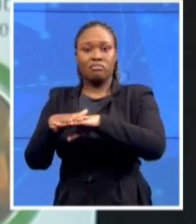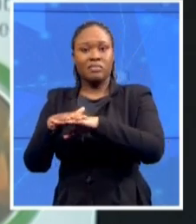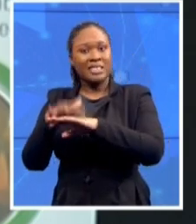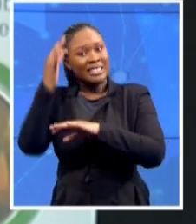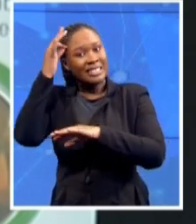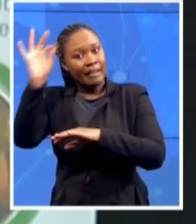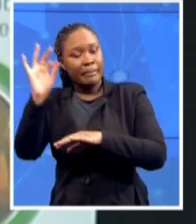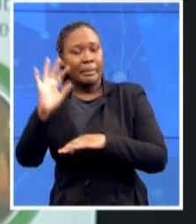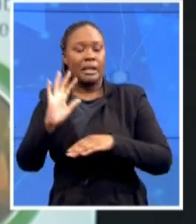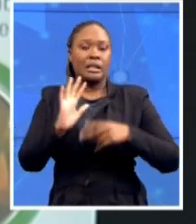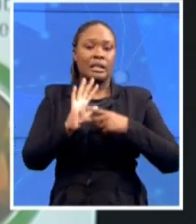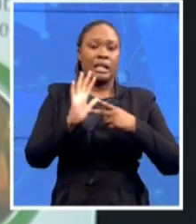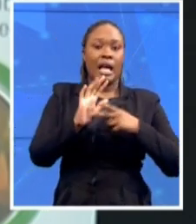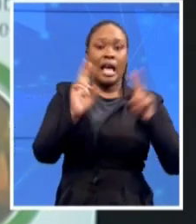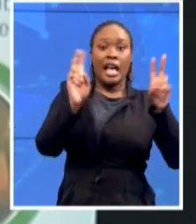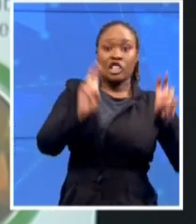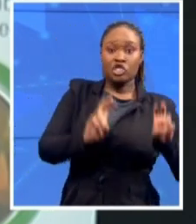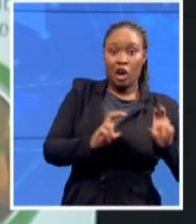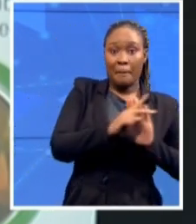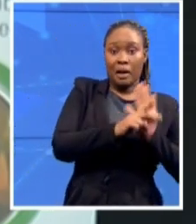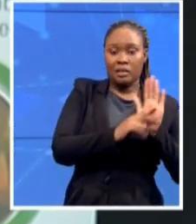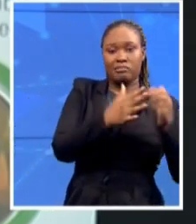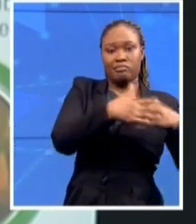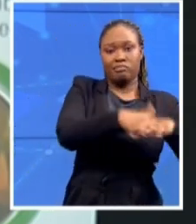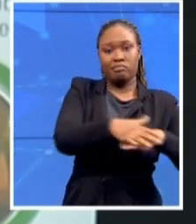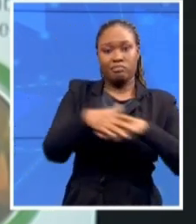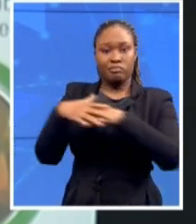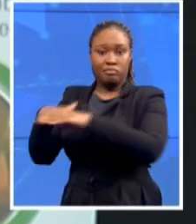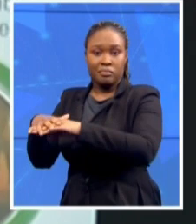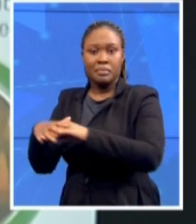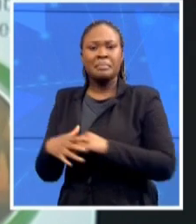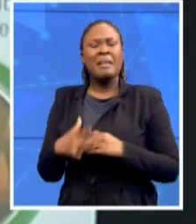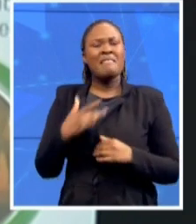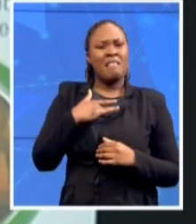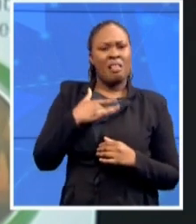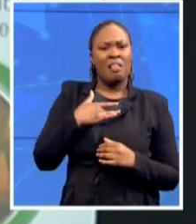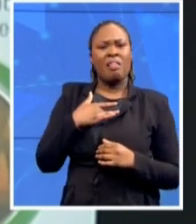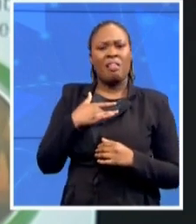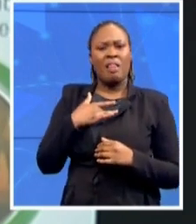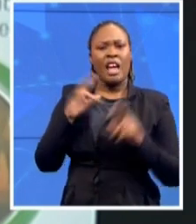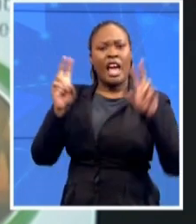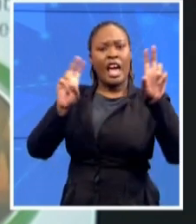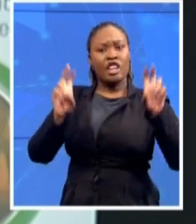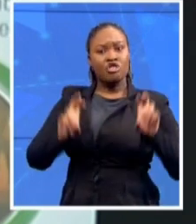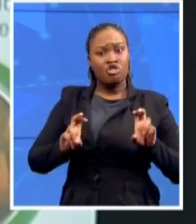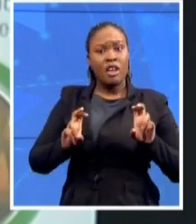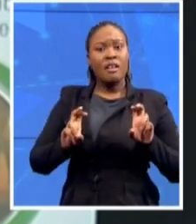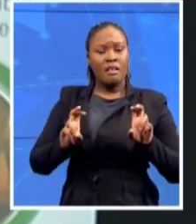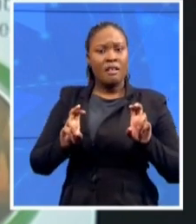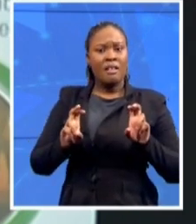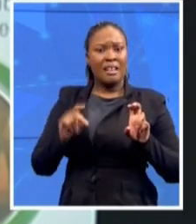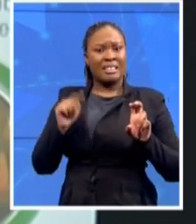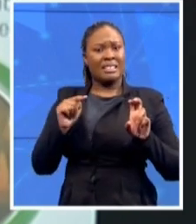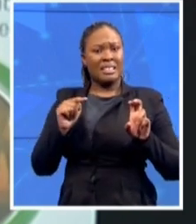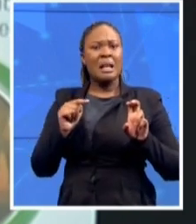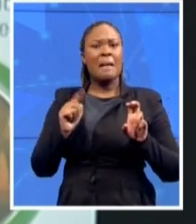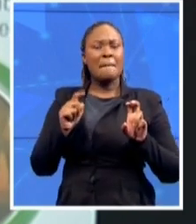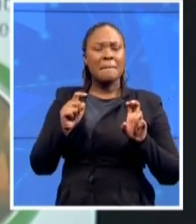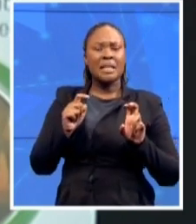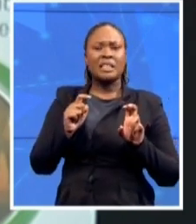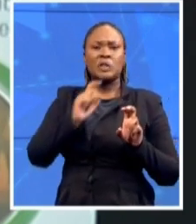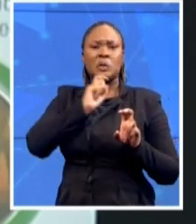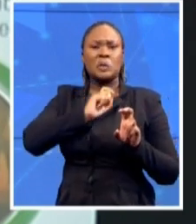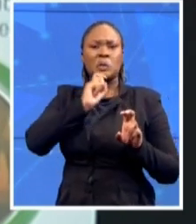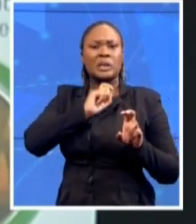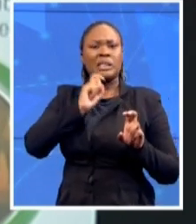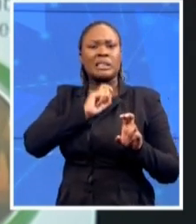diversified energy generation mix with an increasing role for renewables over time, we will be able to supply our customers with